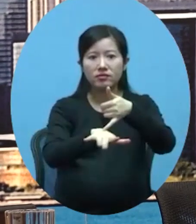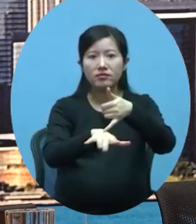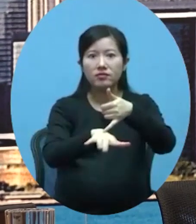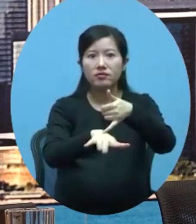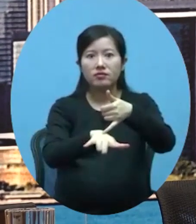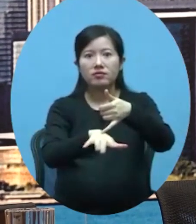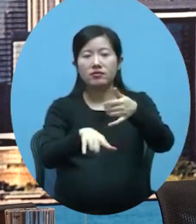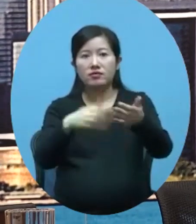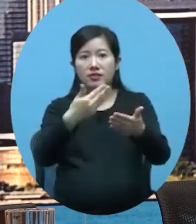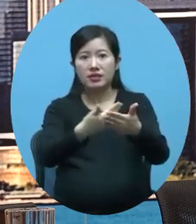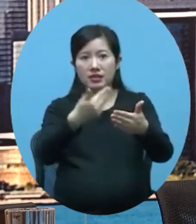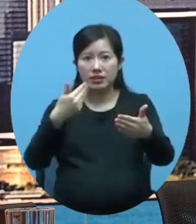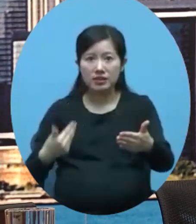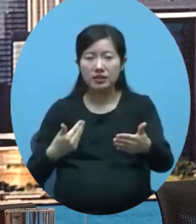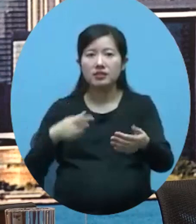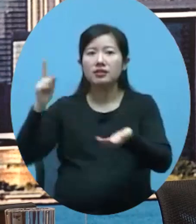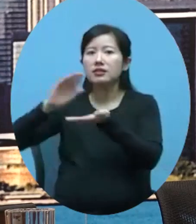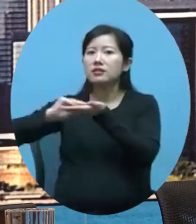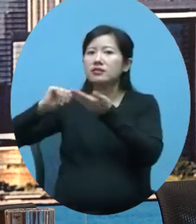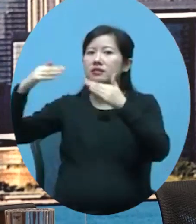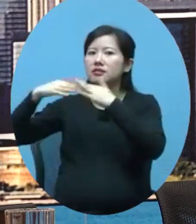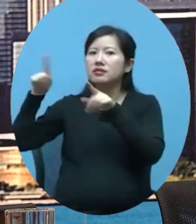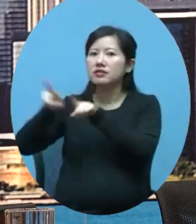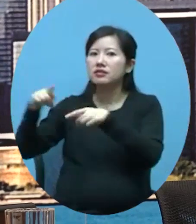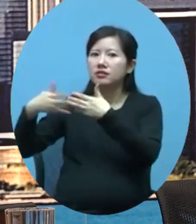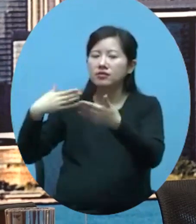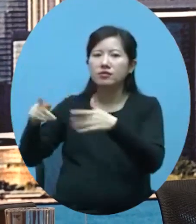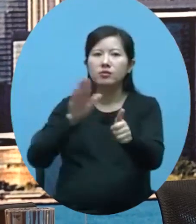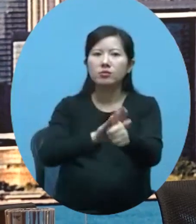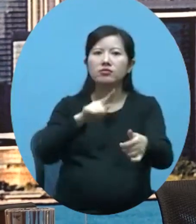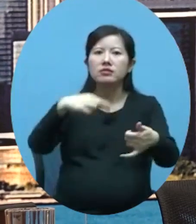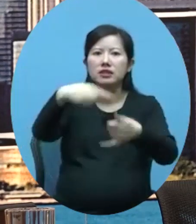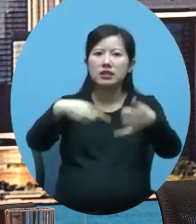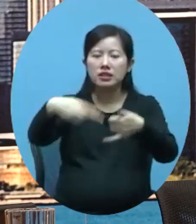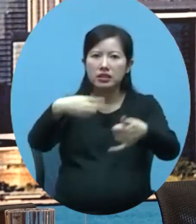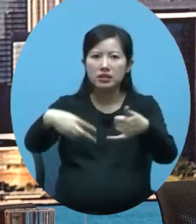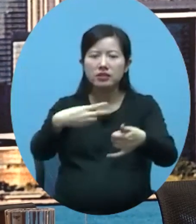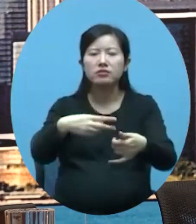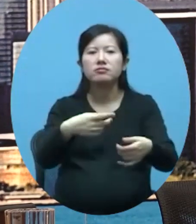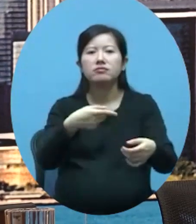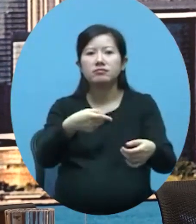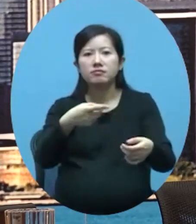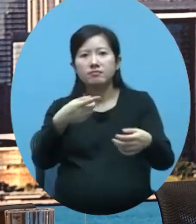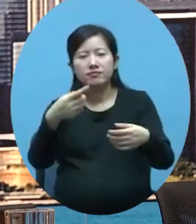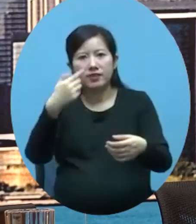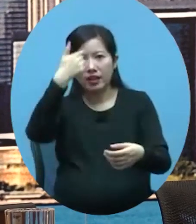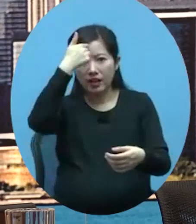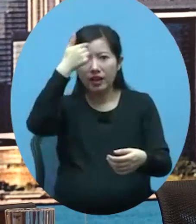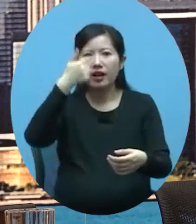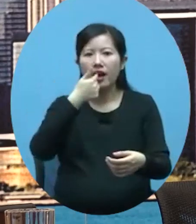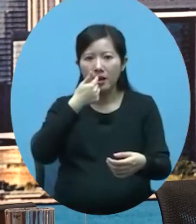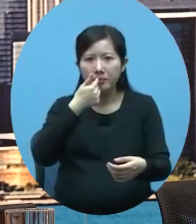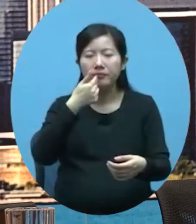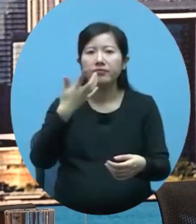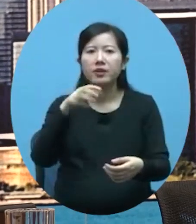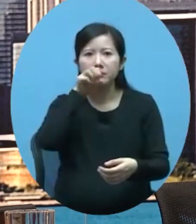of Health colleagues will do another health check before they brought the plane so they will check the temperature and also to ask for any symptoms